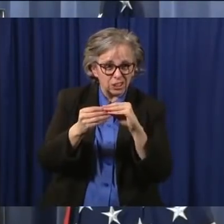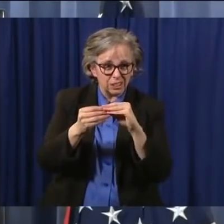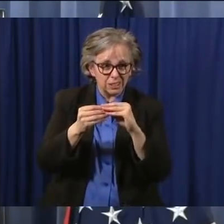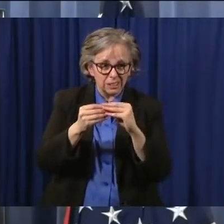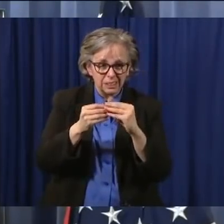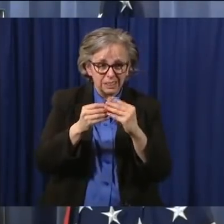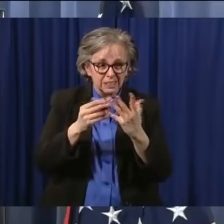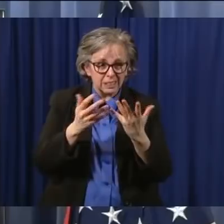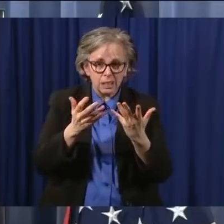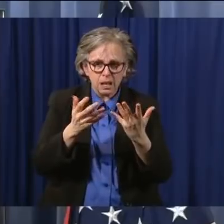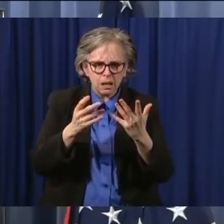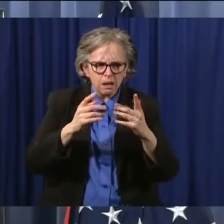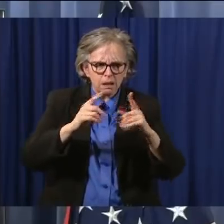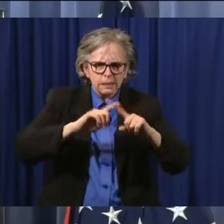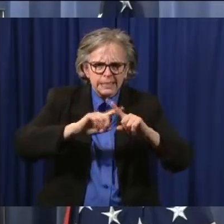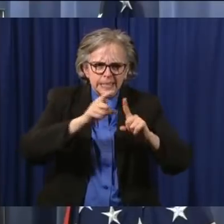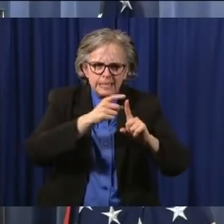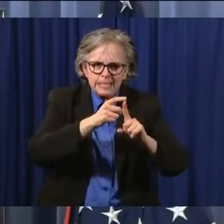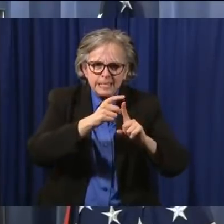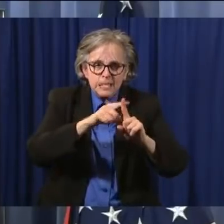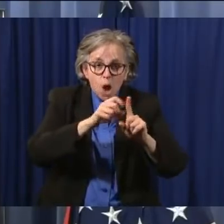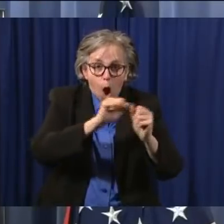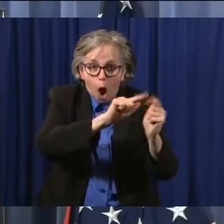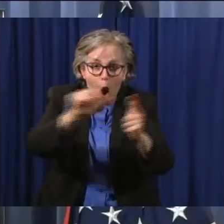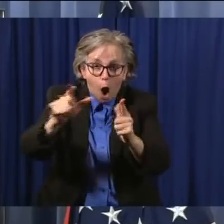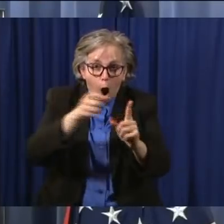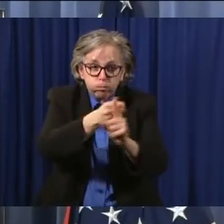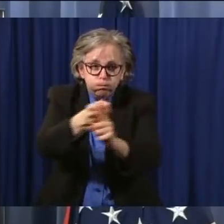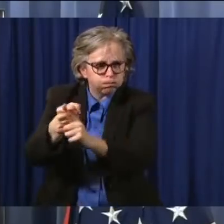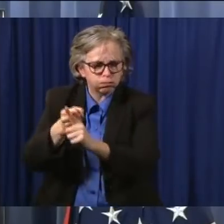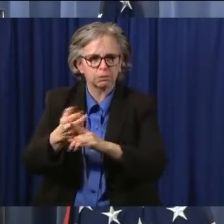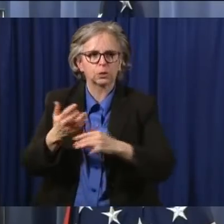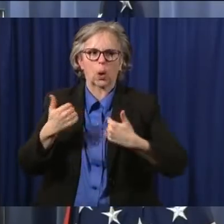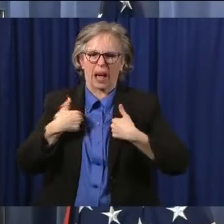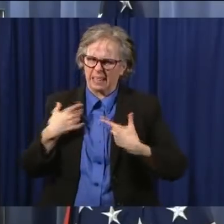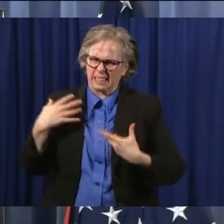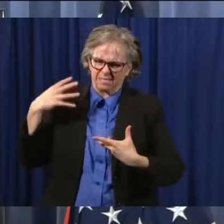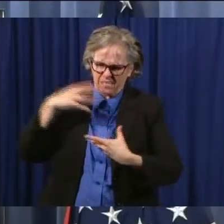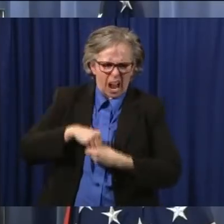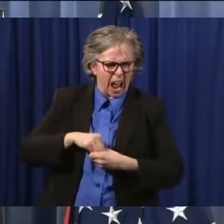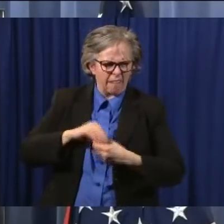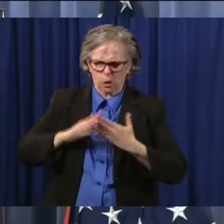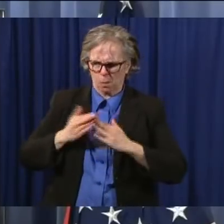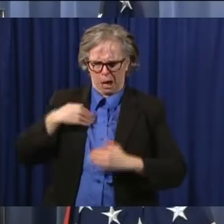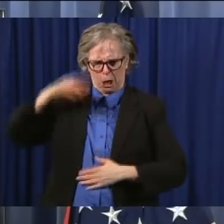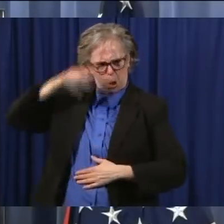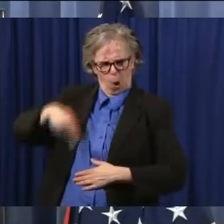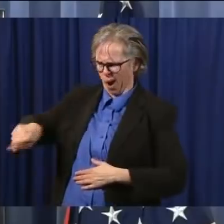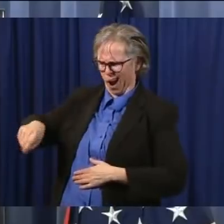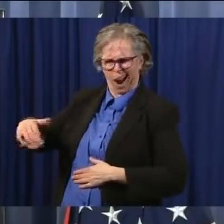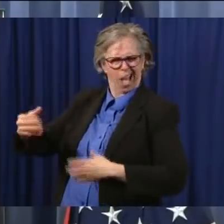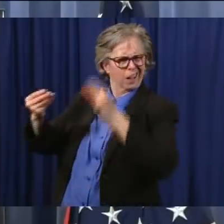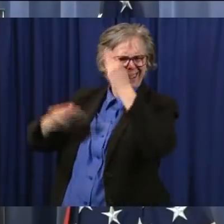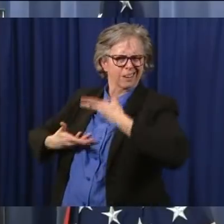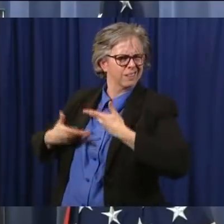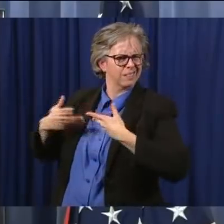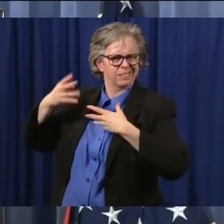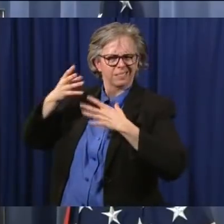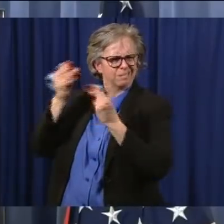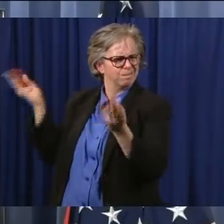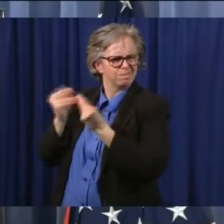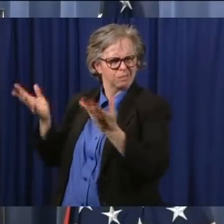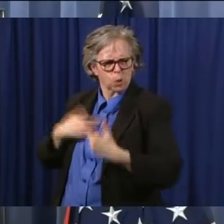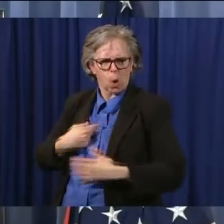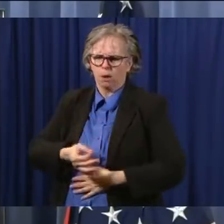knew because we were a part of these communities, we knew that those messages weren't reaching those audiences. And so this is what we specialize in. And so we wanted to throw our hat in the